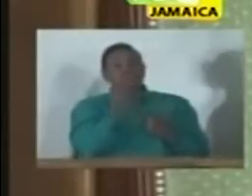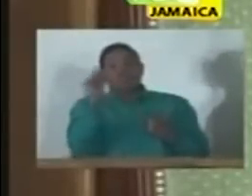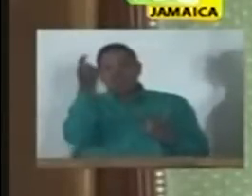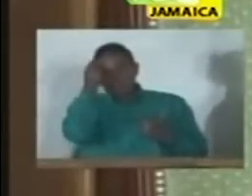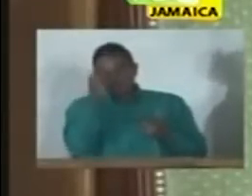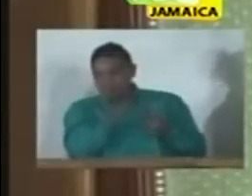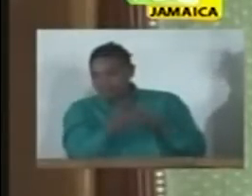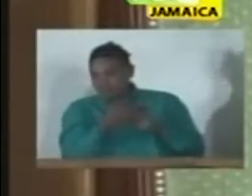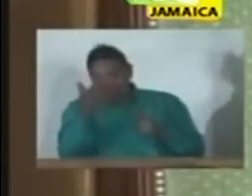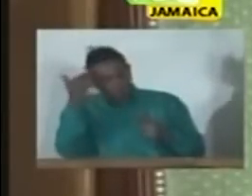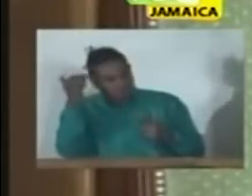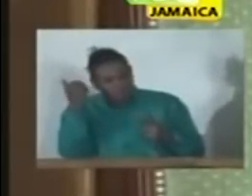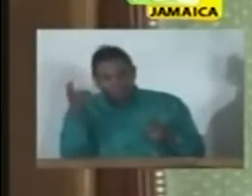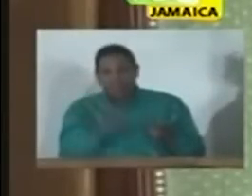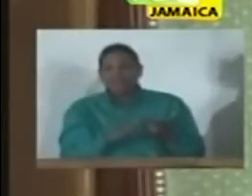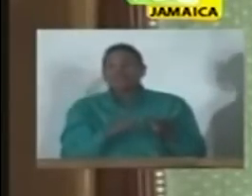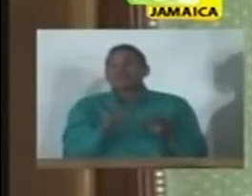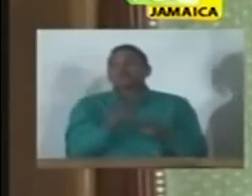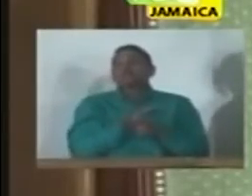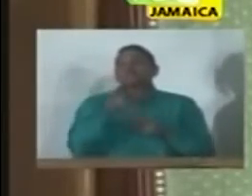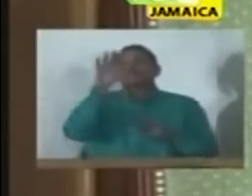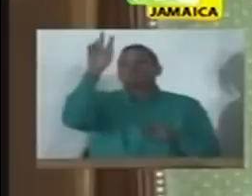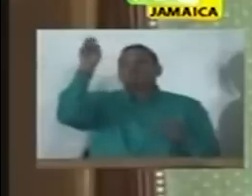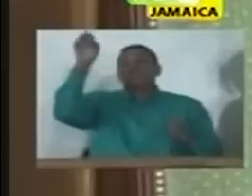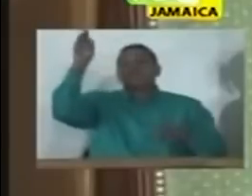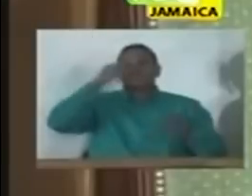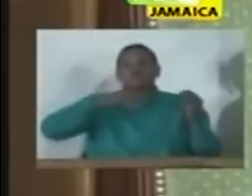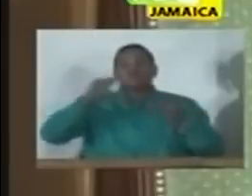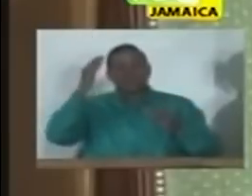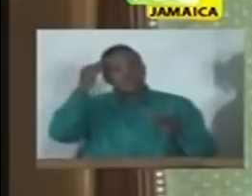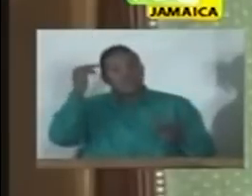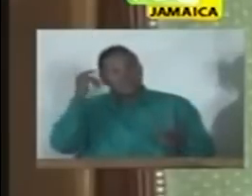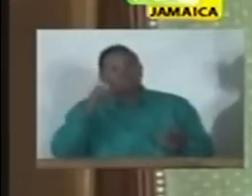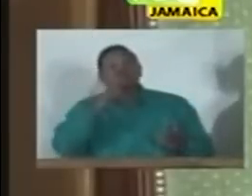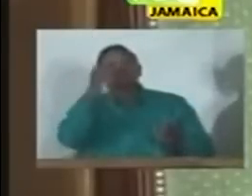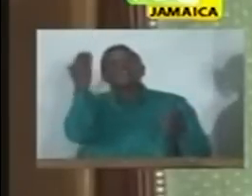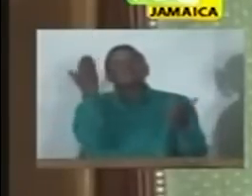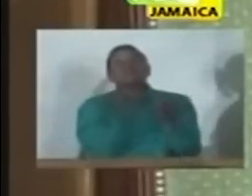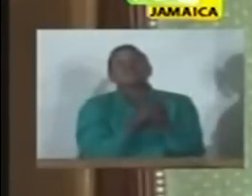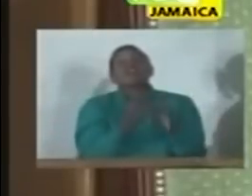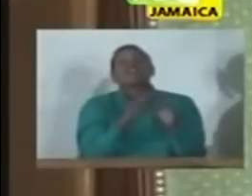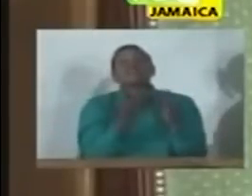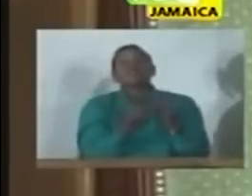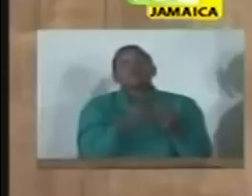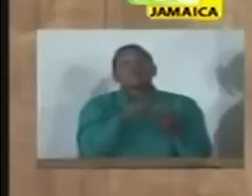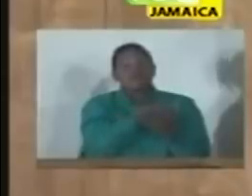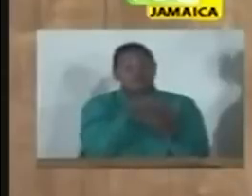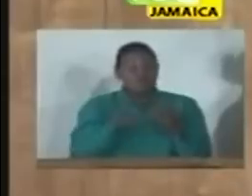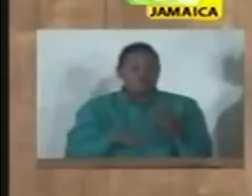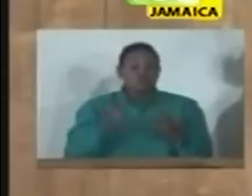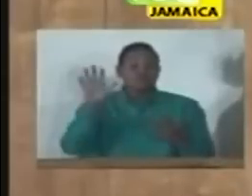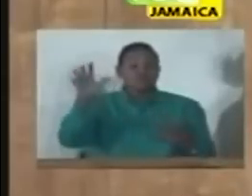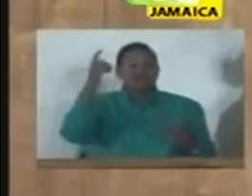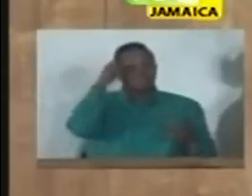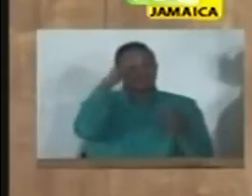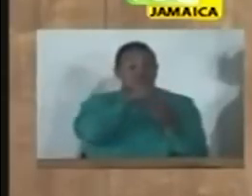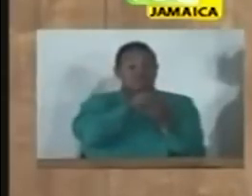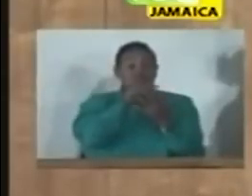government, to the Ministry of Foreign Affairs. In fact, the family of those 5 thought they were